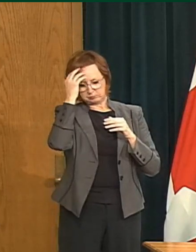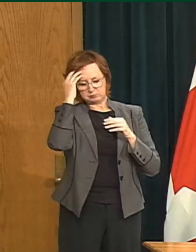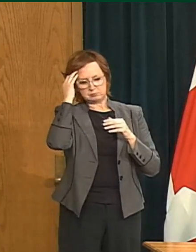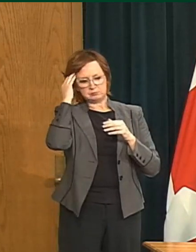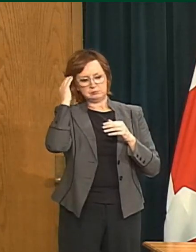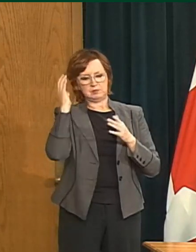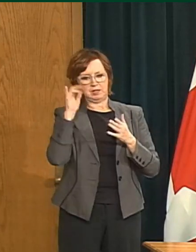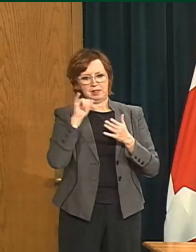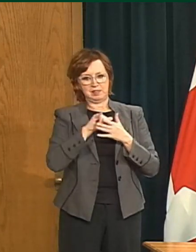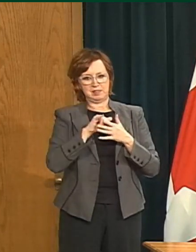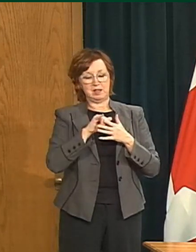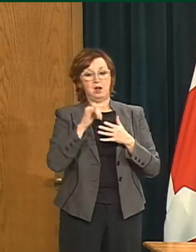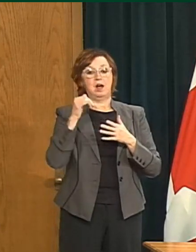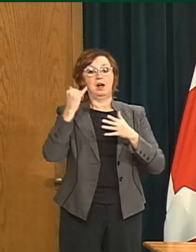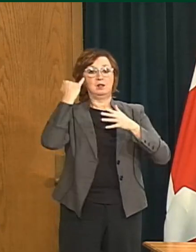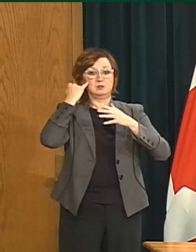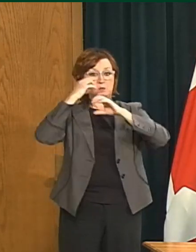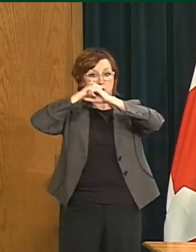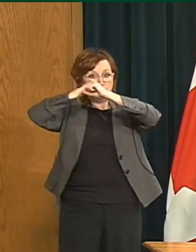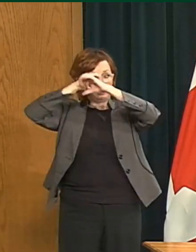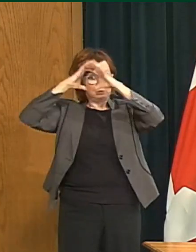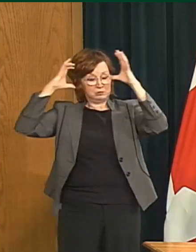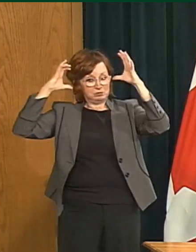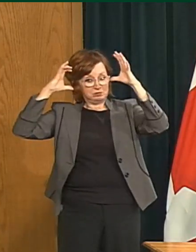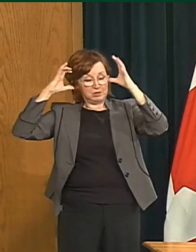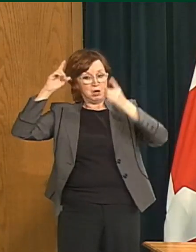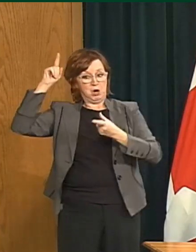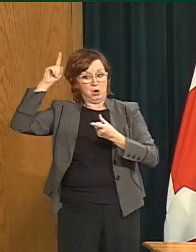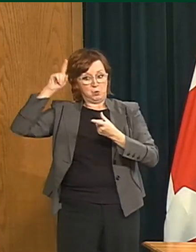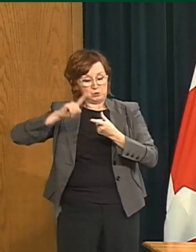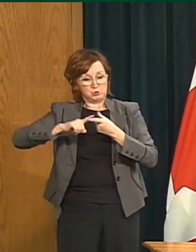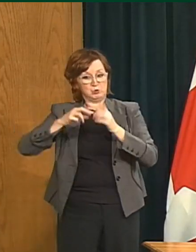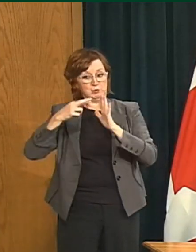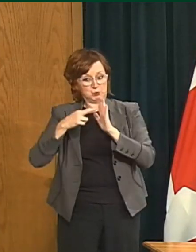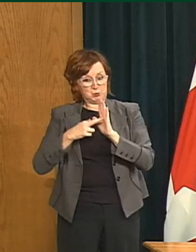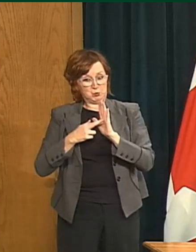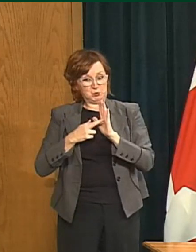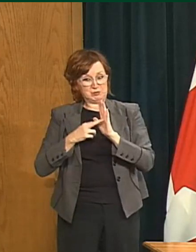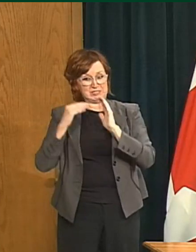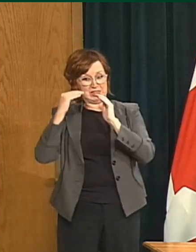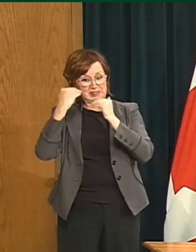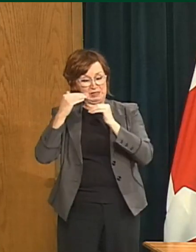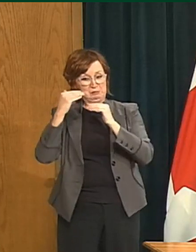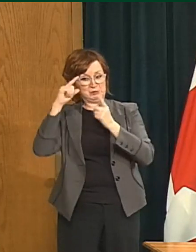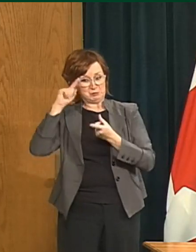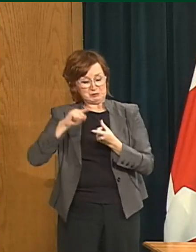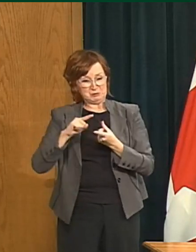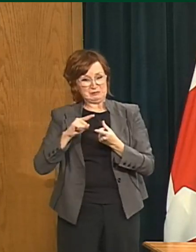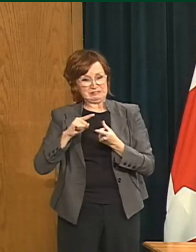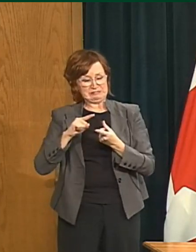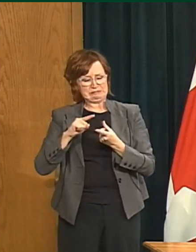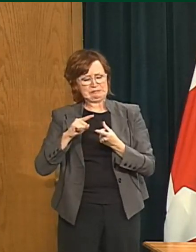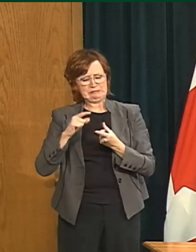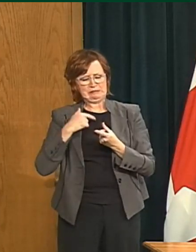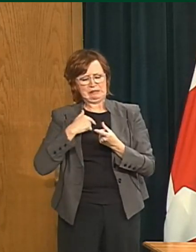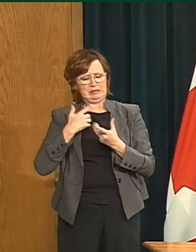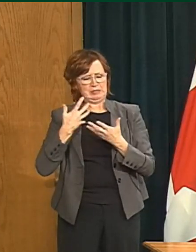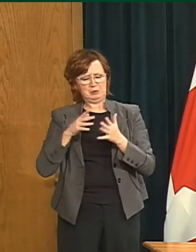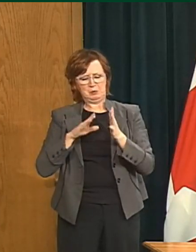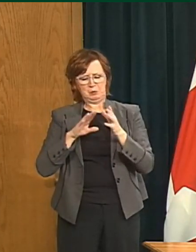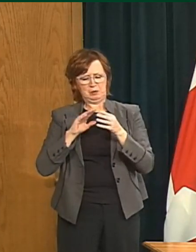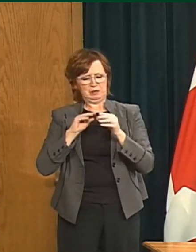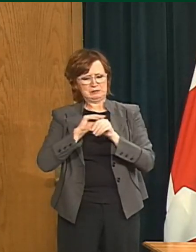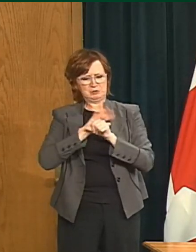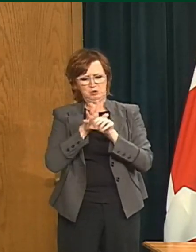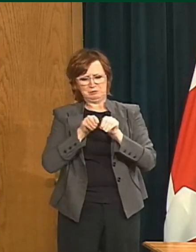that are being reported and spread, and a maximum impact on opening up our opportunities for economic growth in this